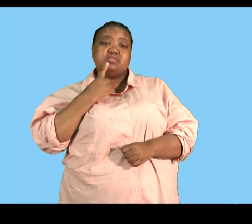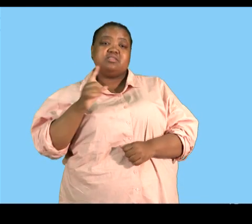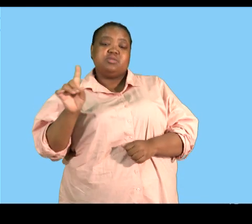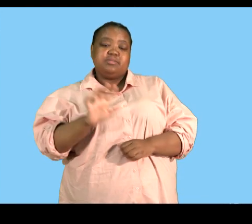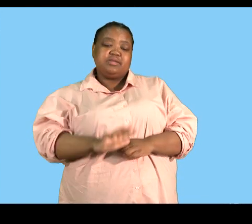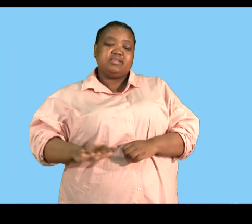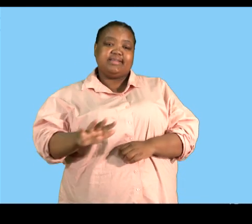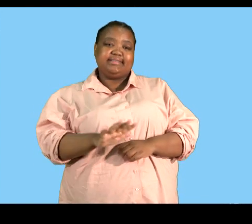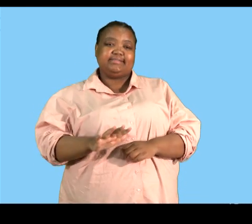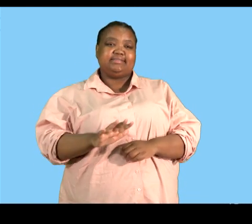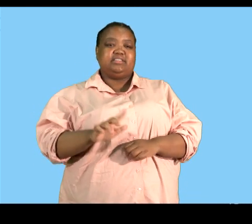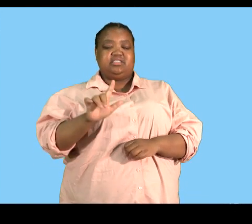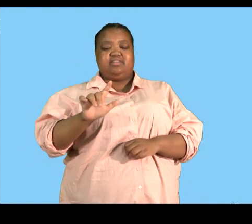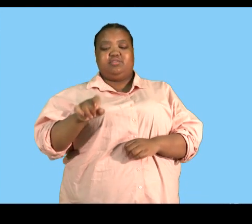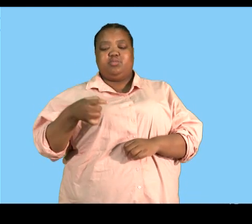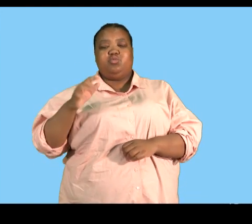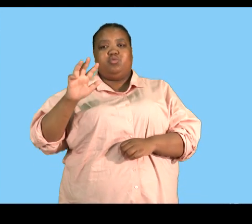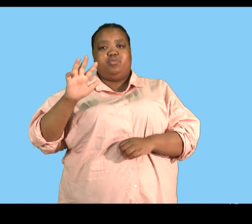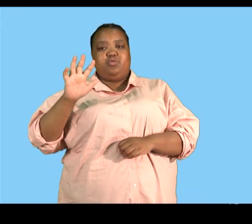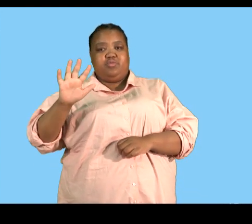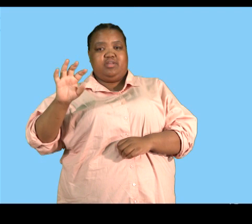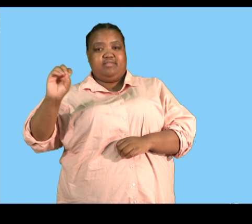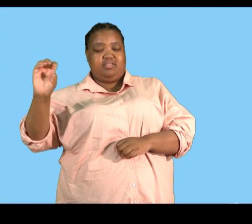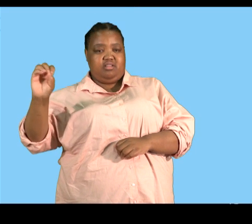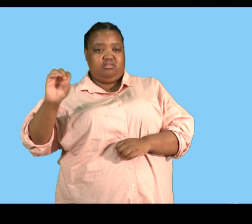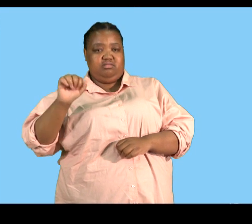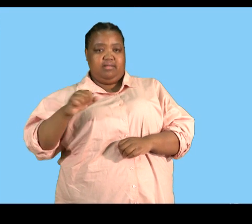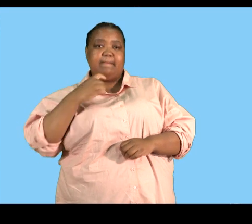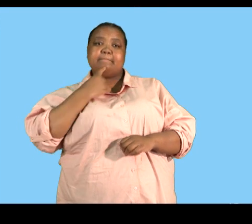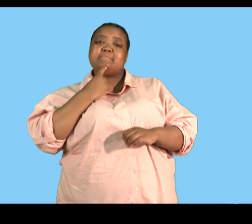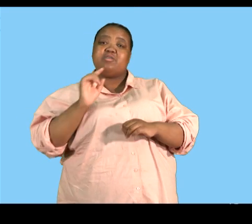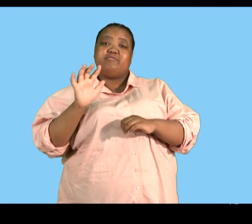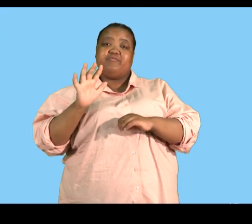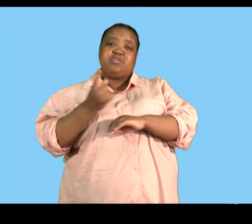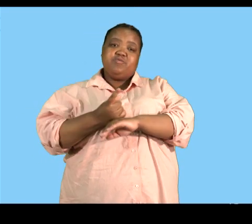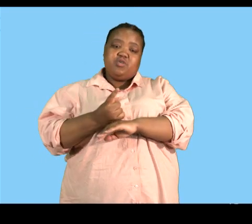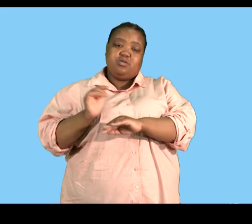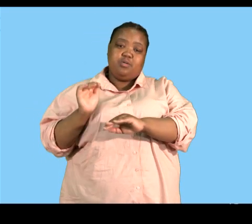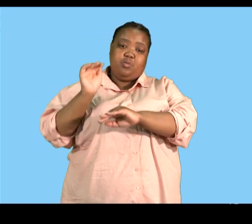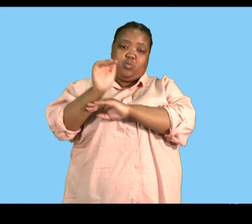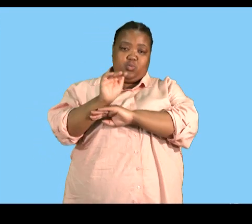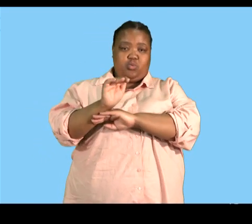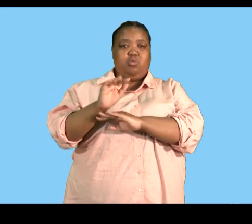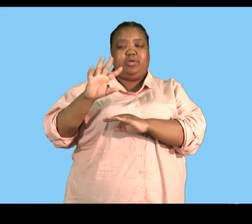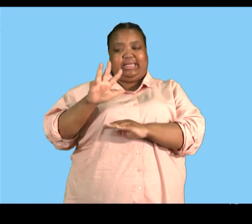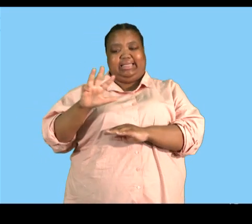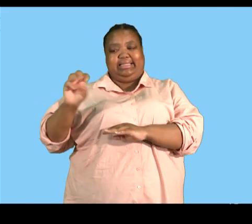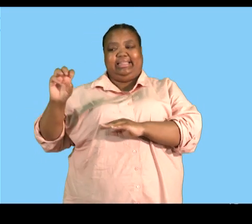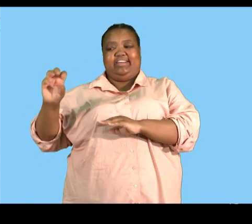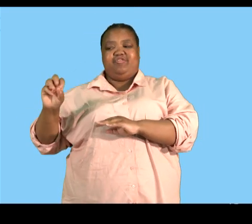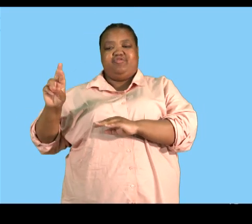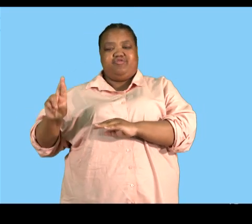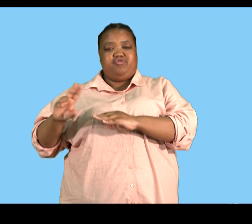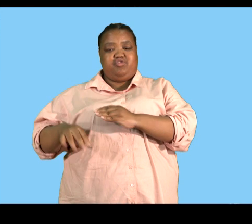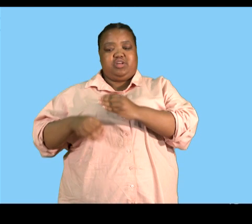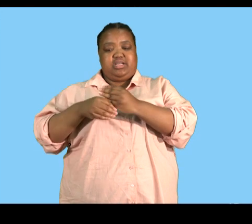charged 900 per hour or part thereof. So now they have already added the 25 minutes, so